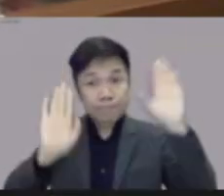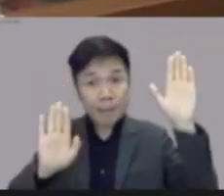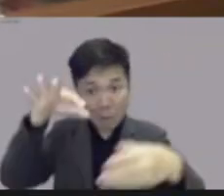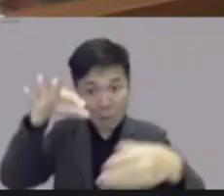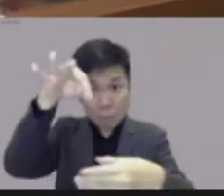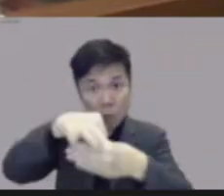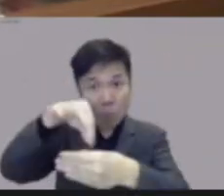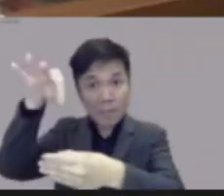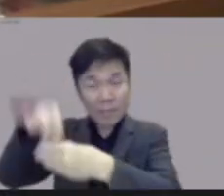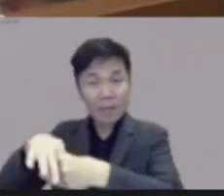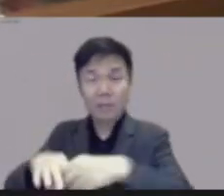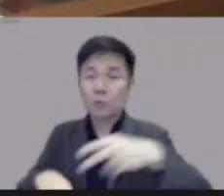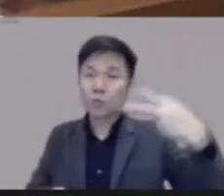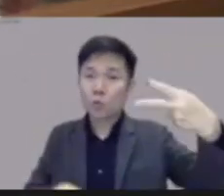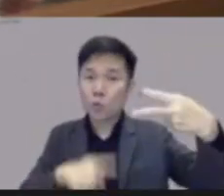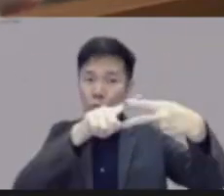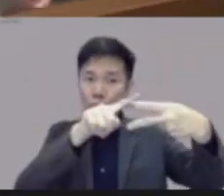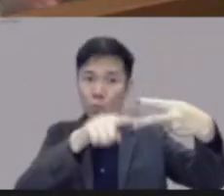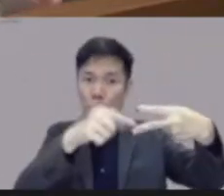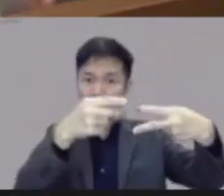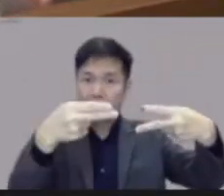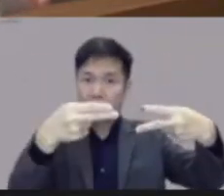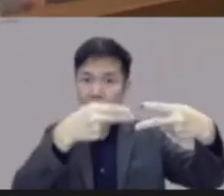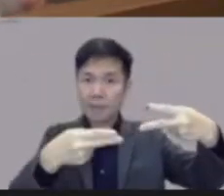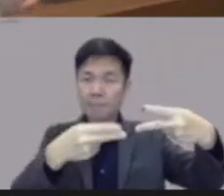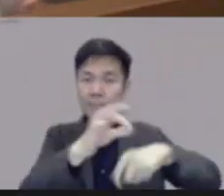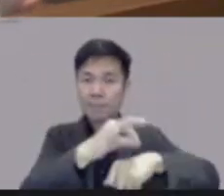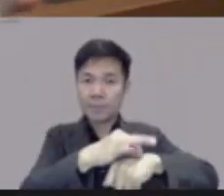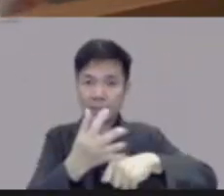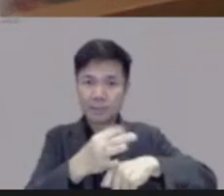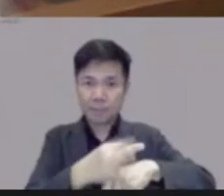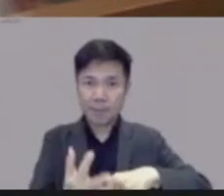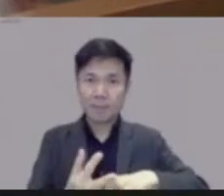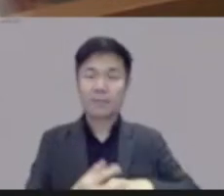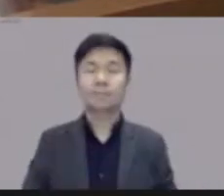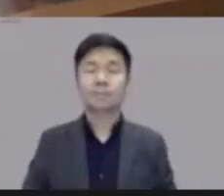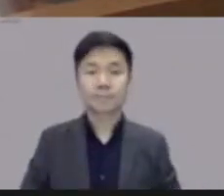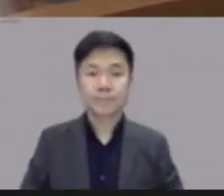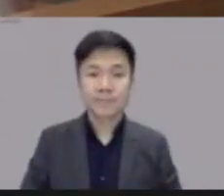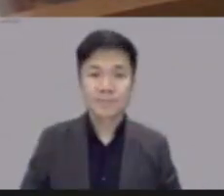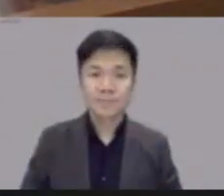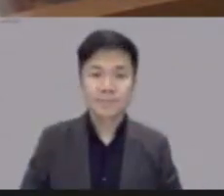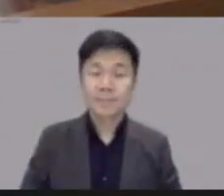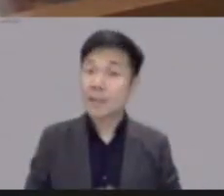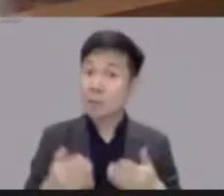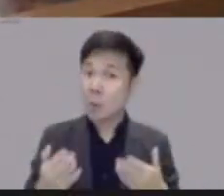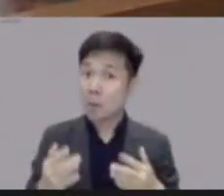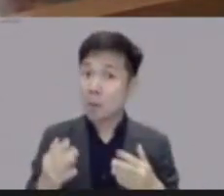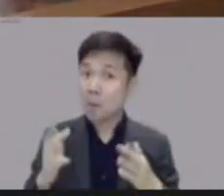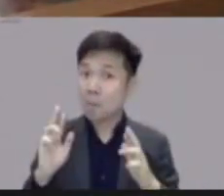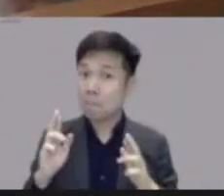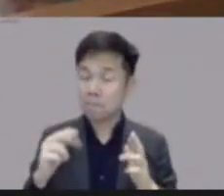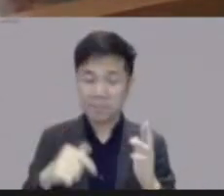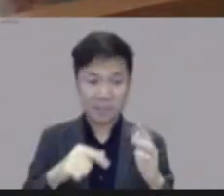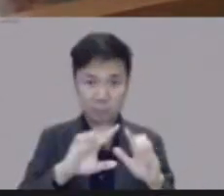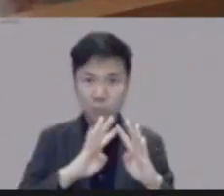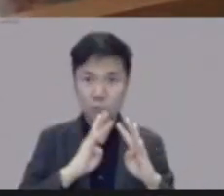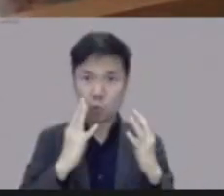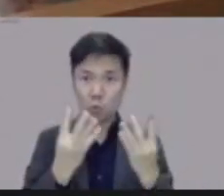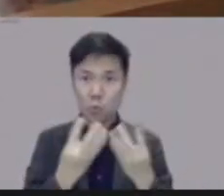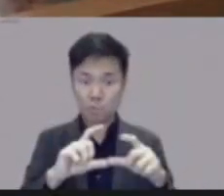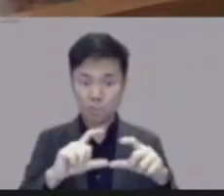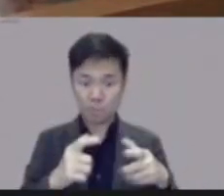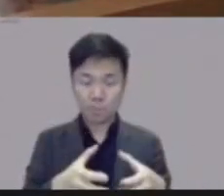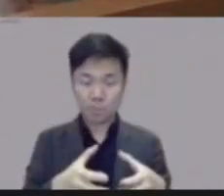experts uh so at the end I just hope that this technique group uh I will soon